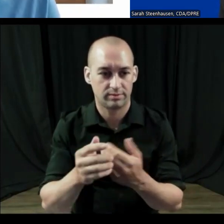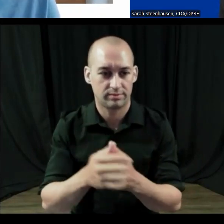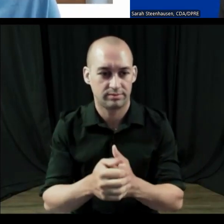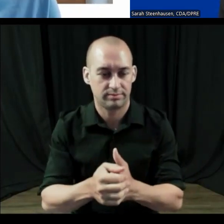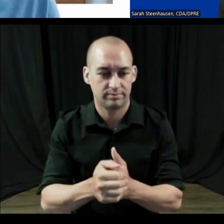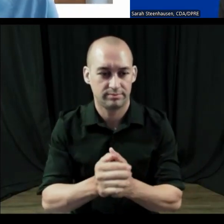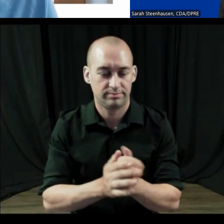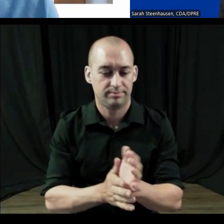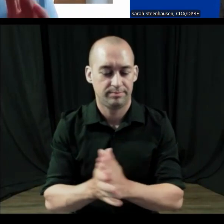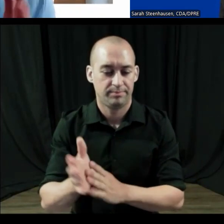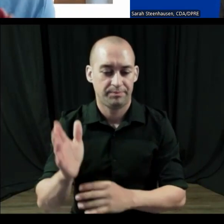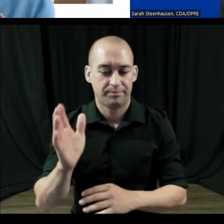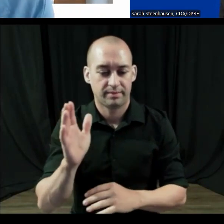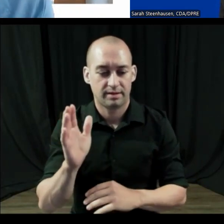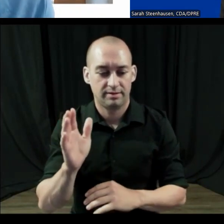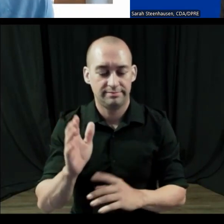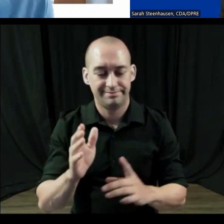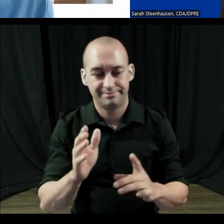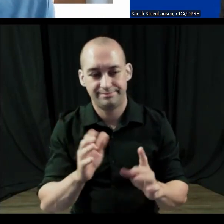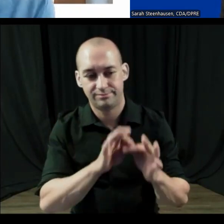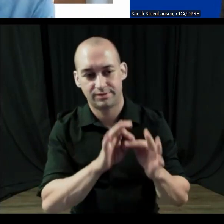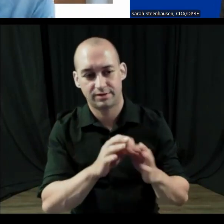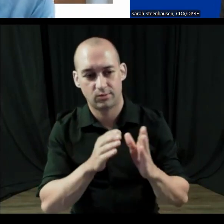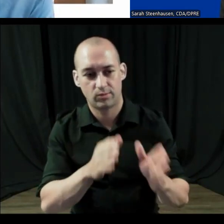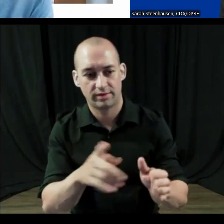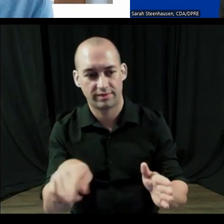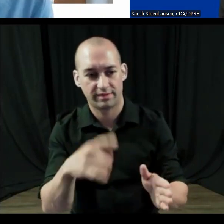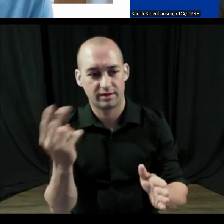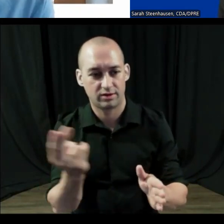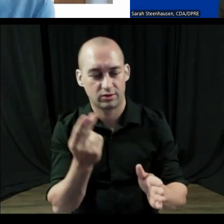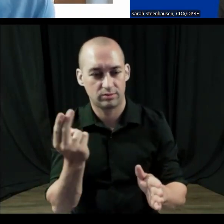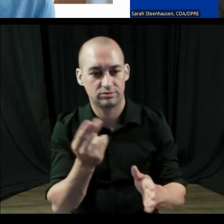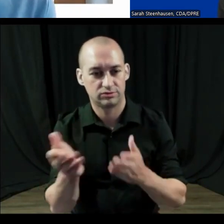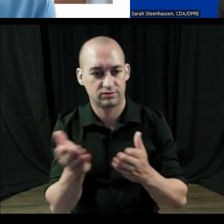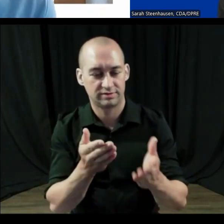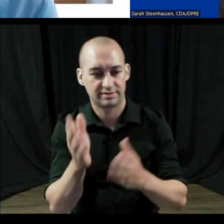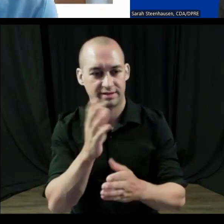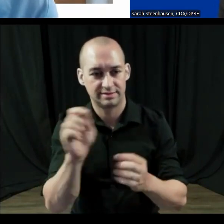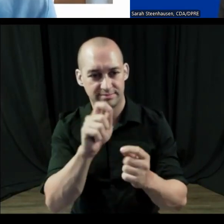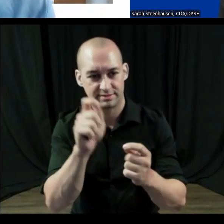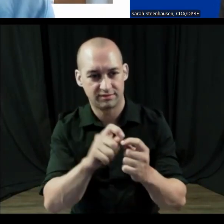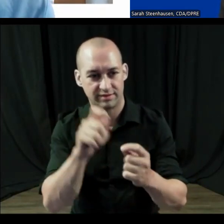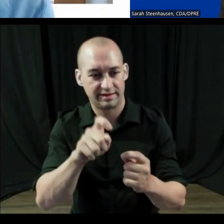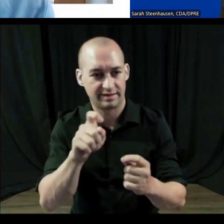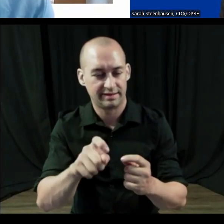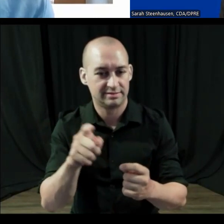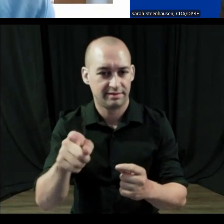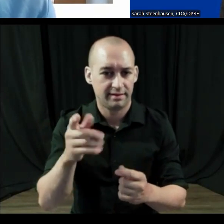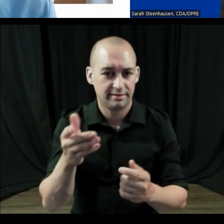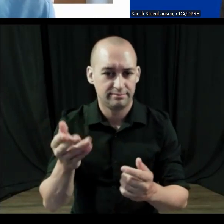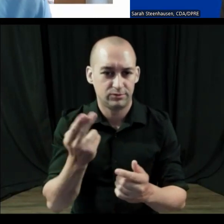That given the way that they use services, the specific needs that they have. So it is definitely part